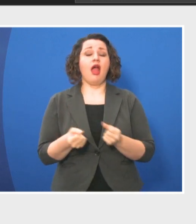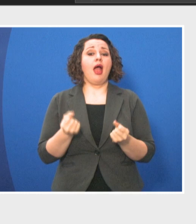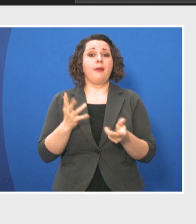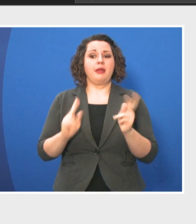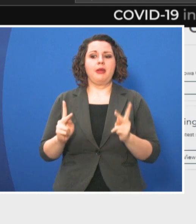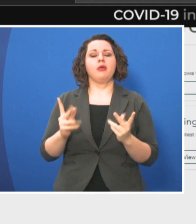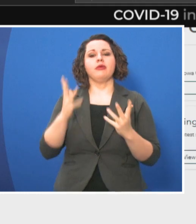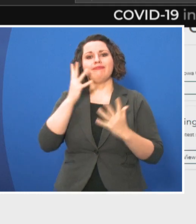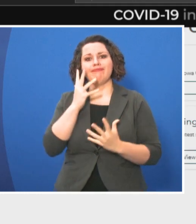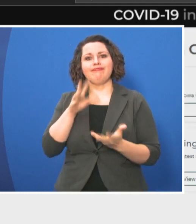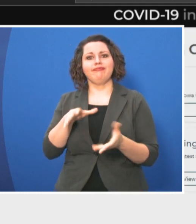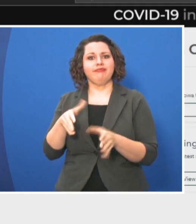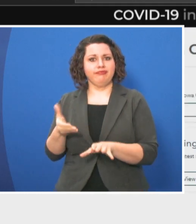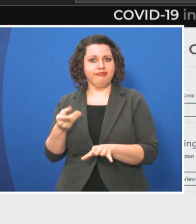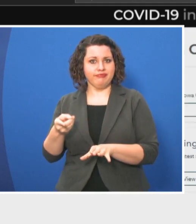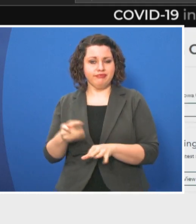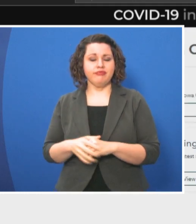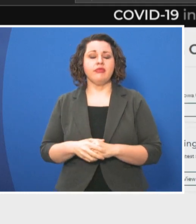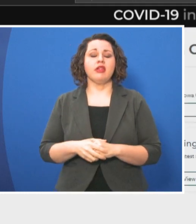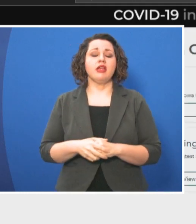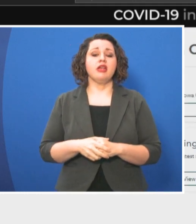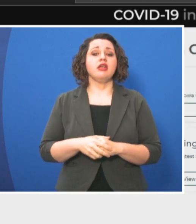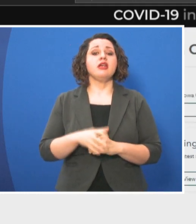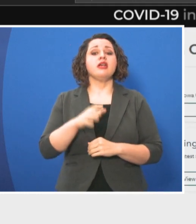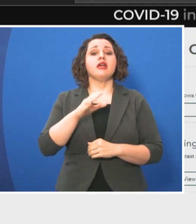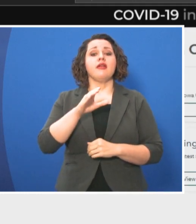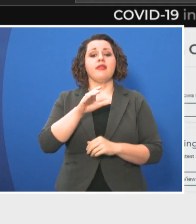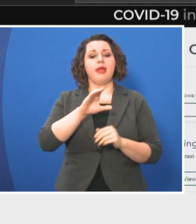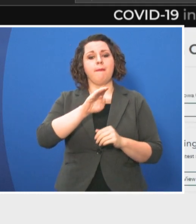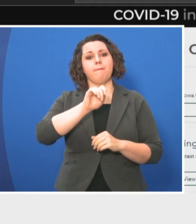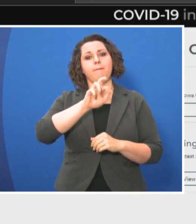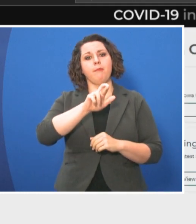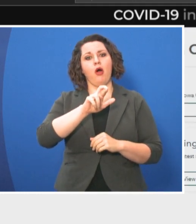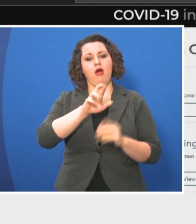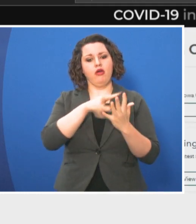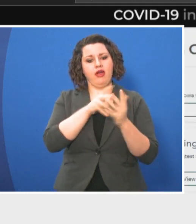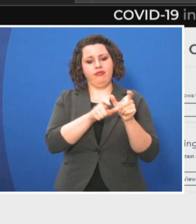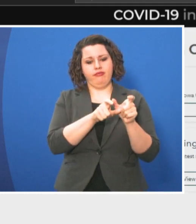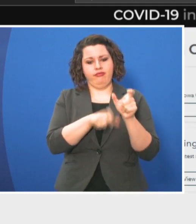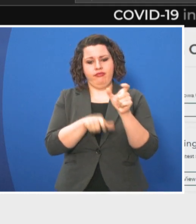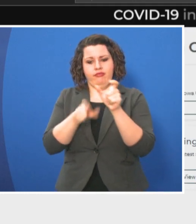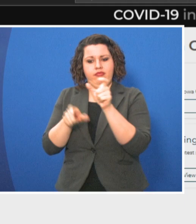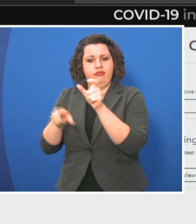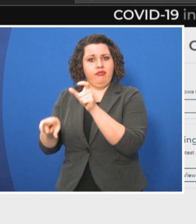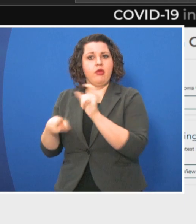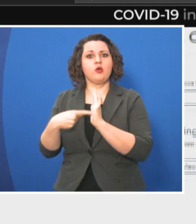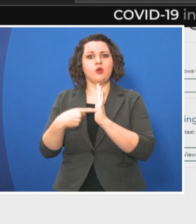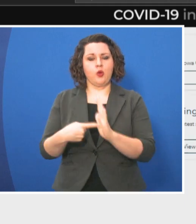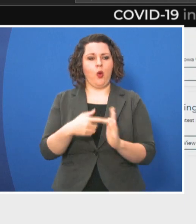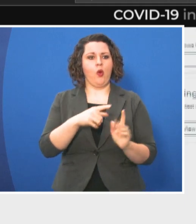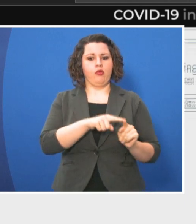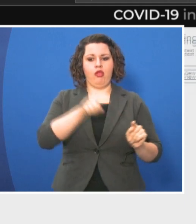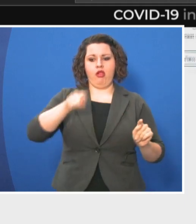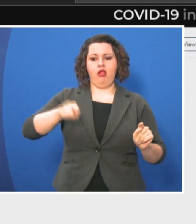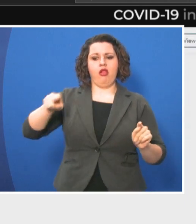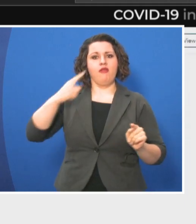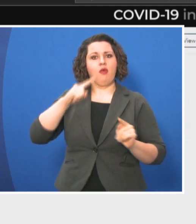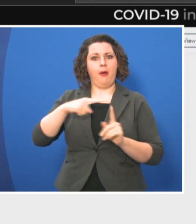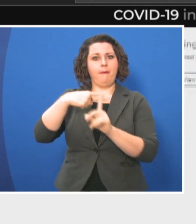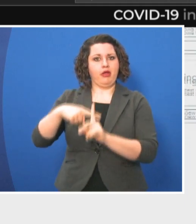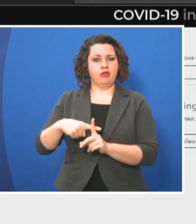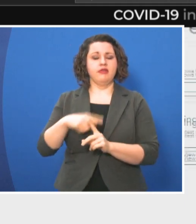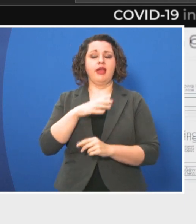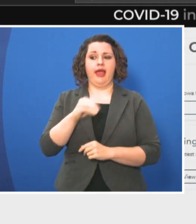sadly lost their lives to the virus. Bar graphs show the trends for positive cases and those